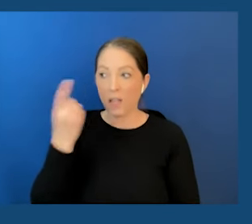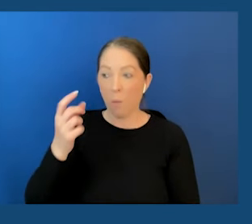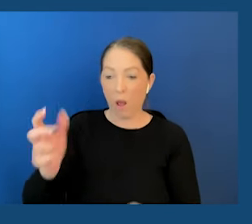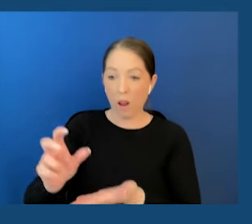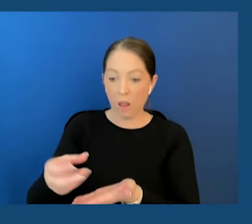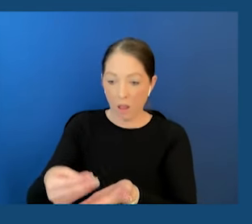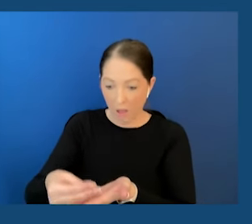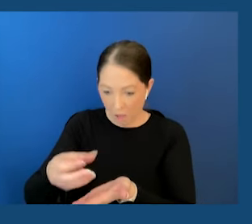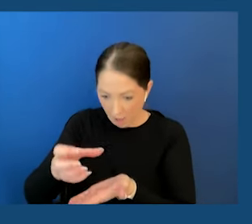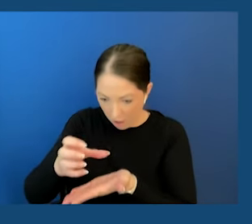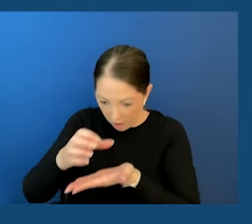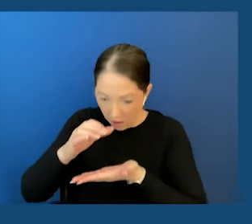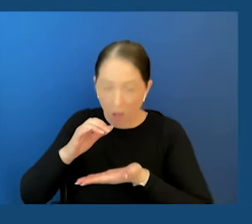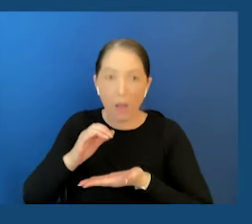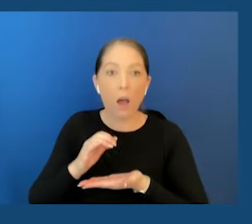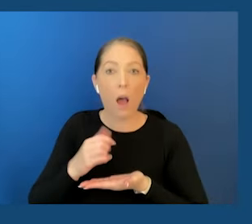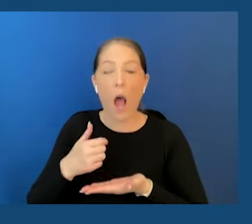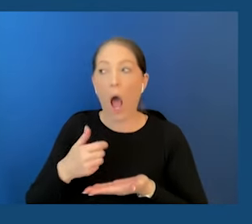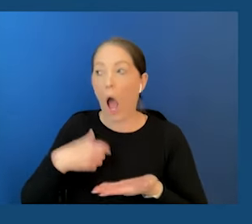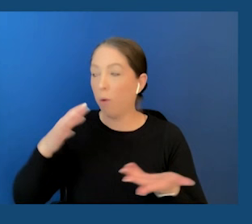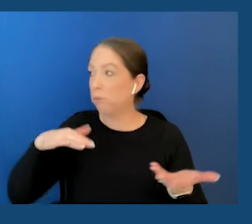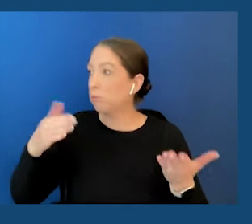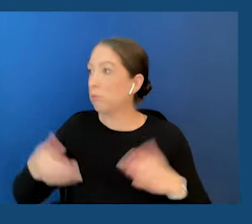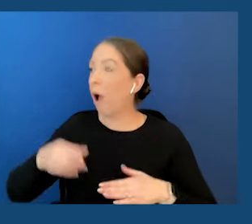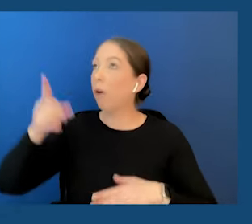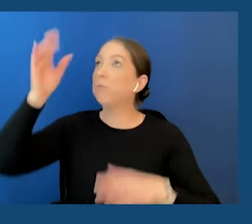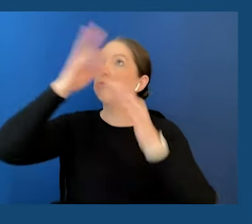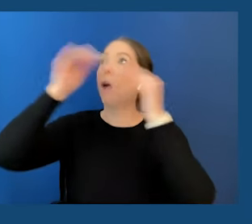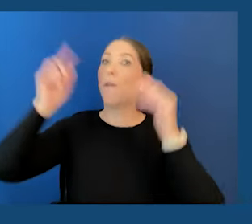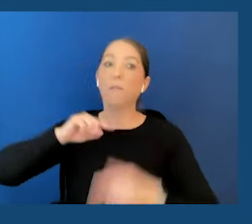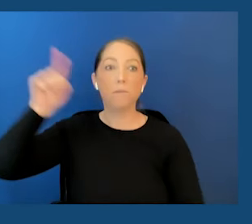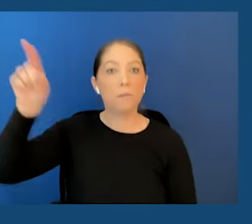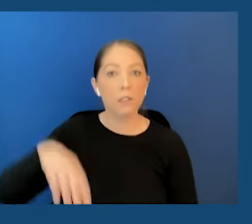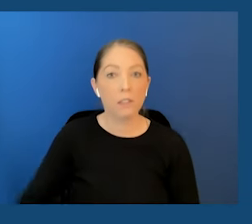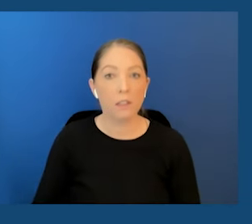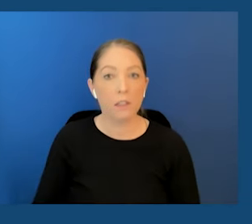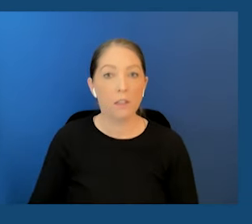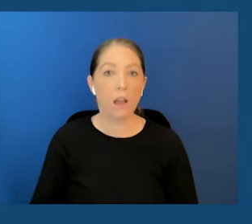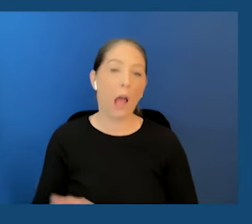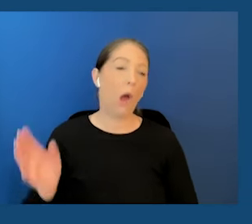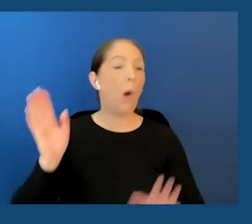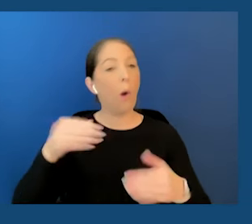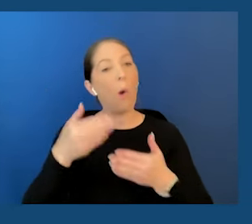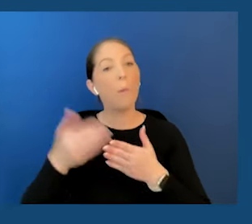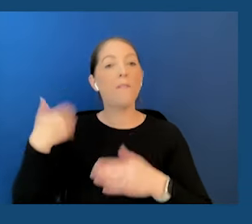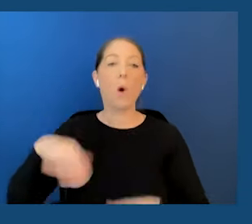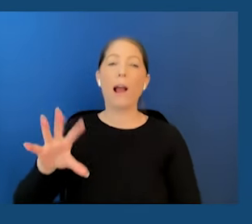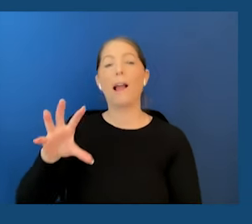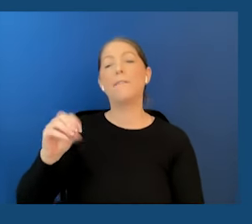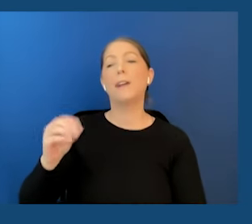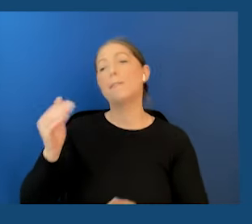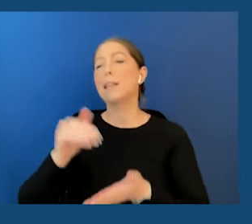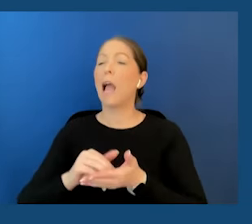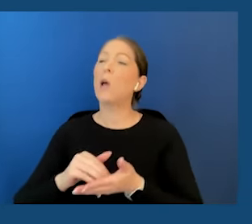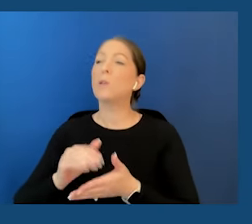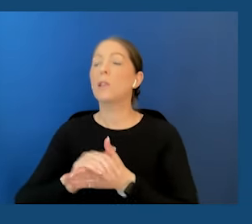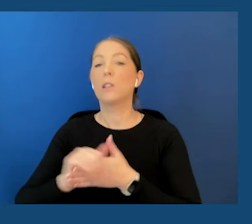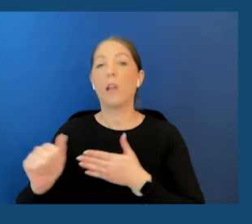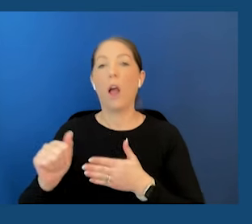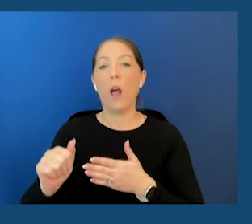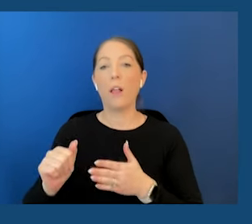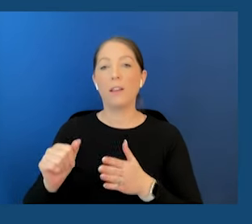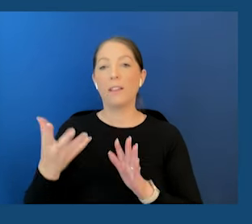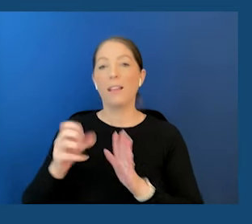hard, like, oh, you got a Department of State grant for $50,000 this year, come back in five. Like, it took, no offense to the Secretary of State, you would